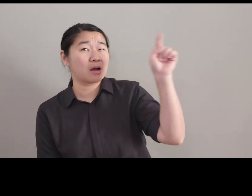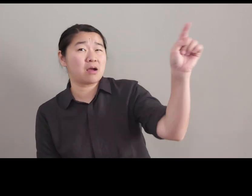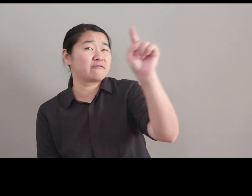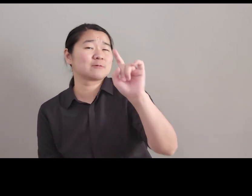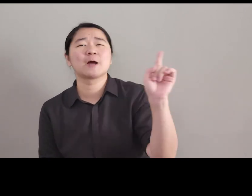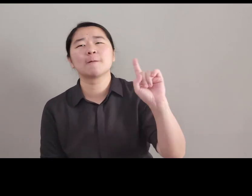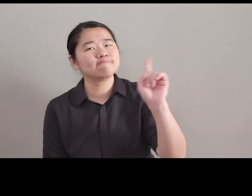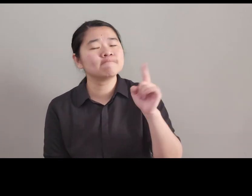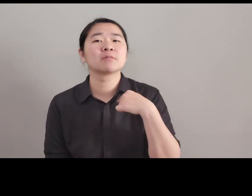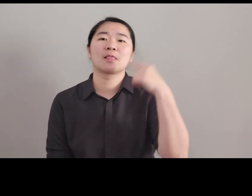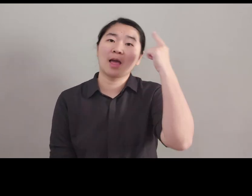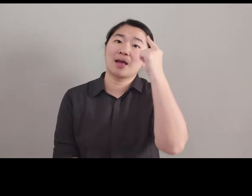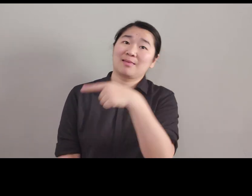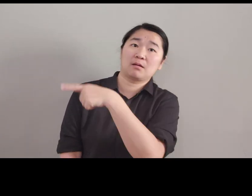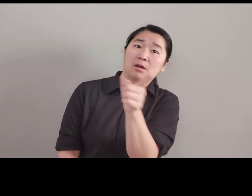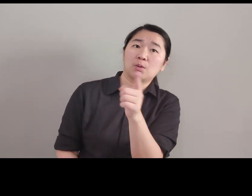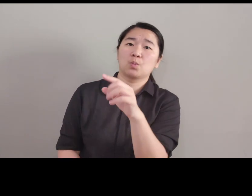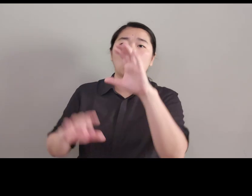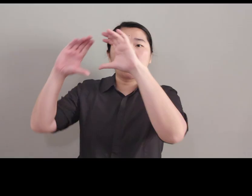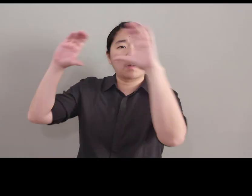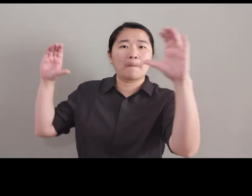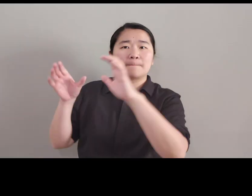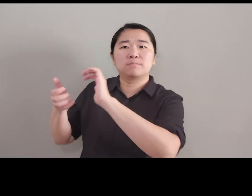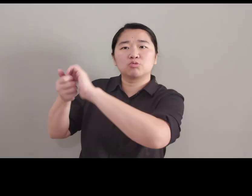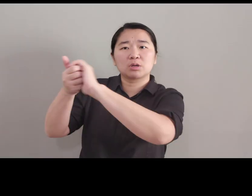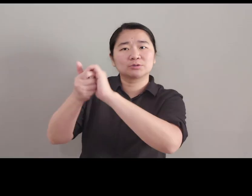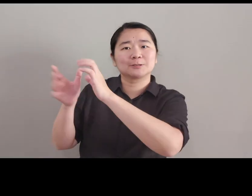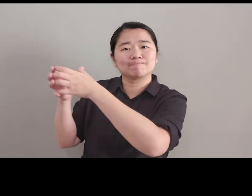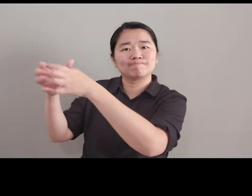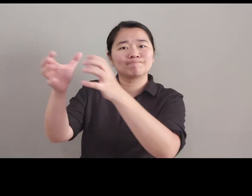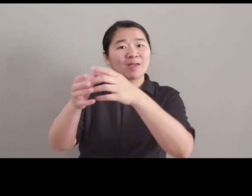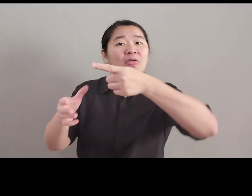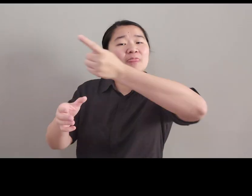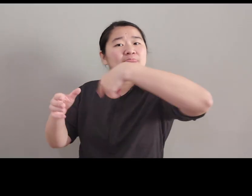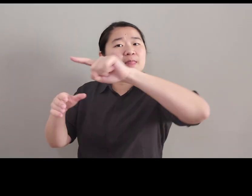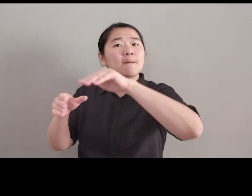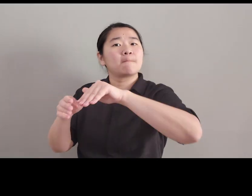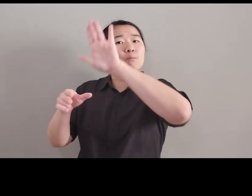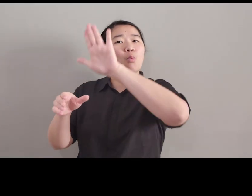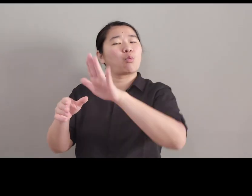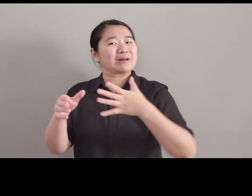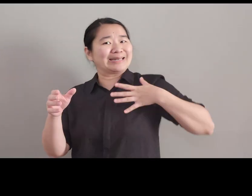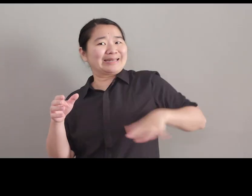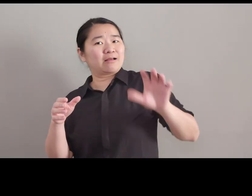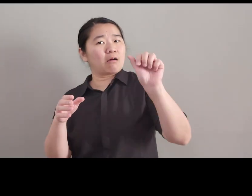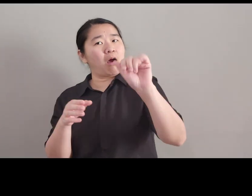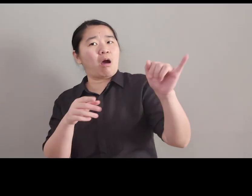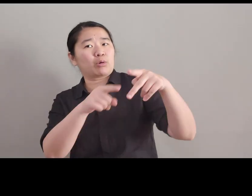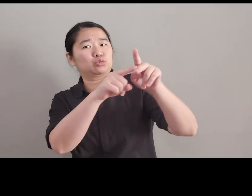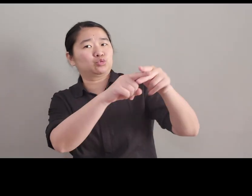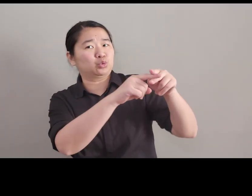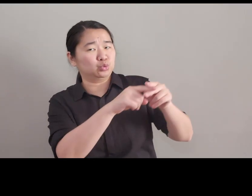corporates creating all of these AI tools, right? And we need them to come together and build accessibility